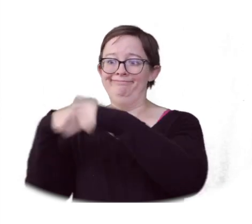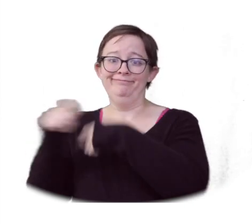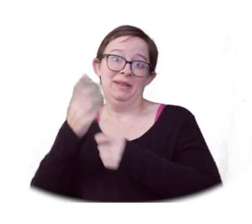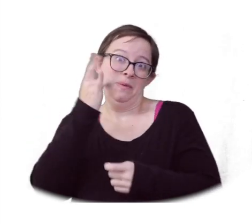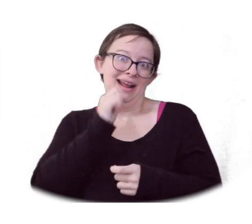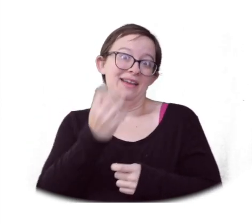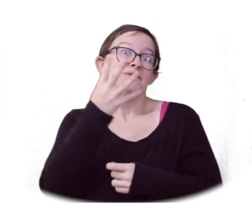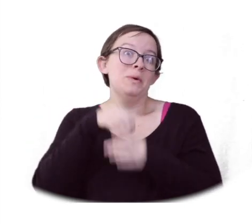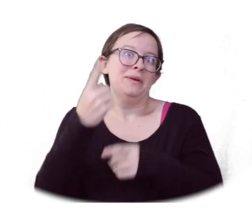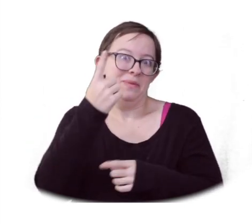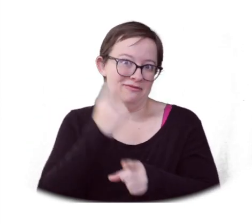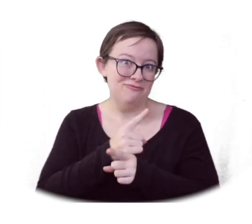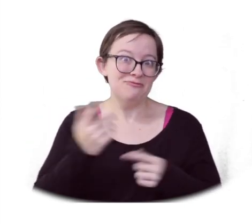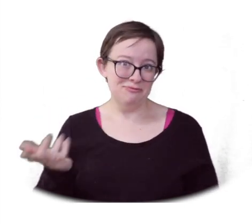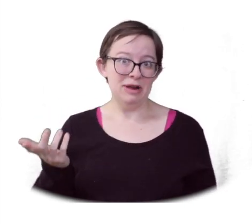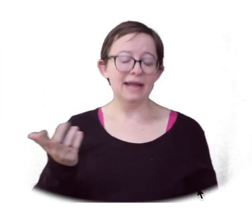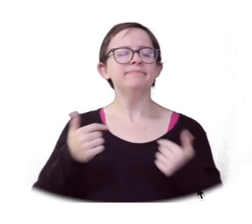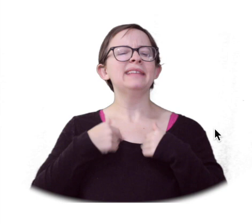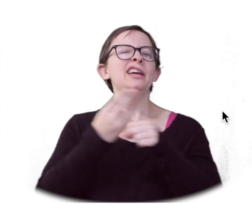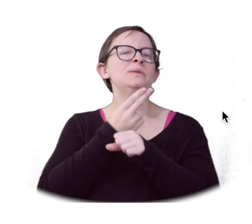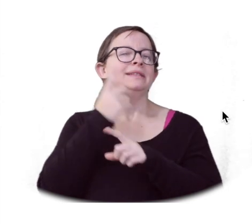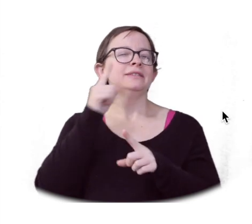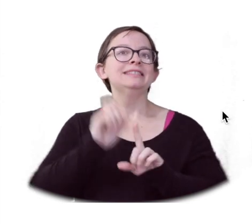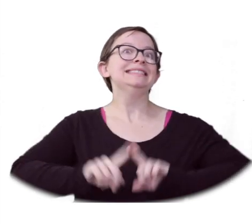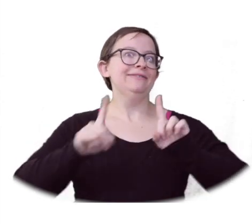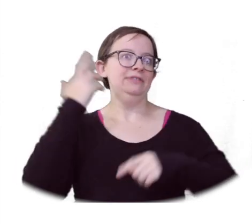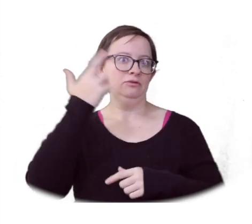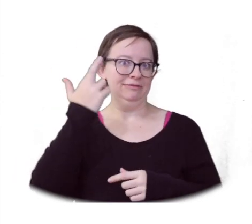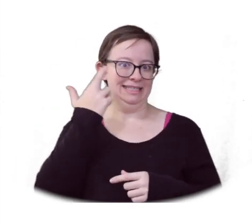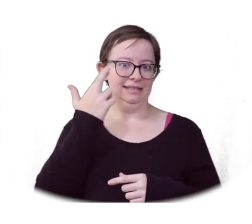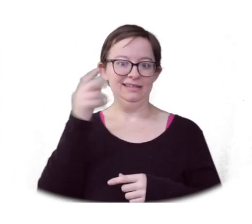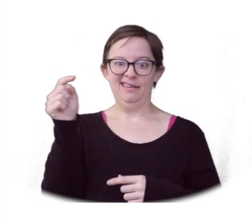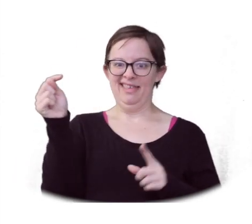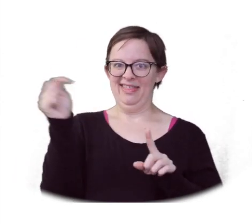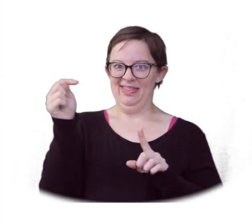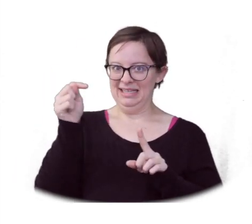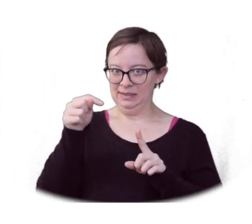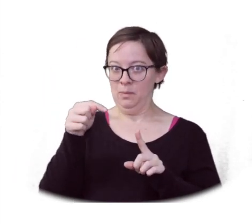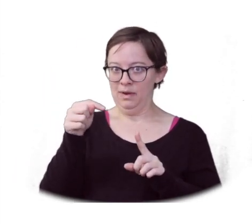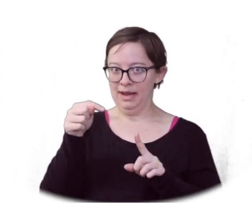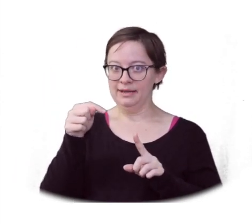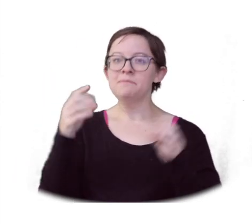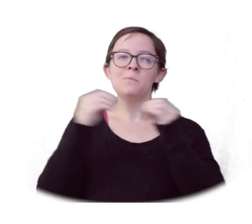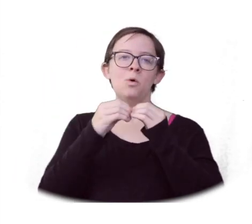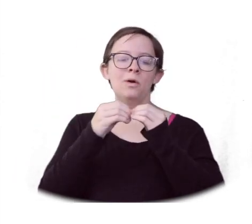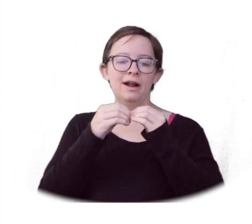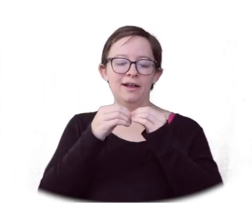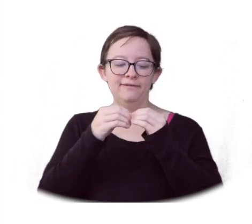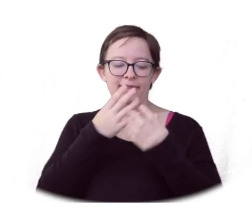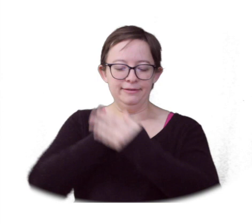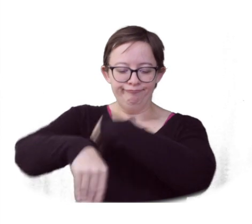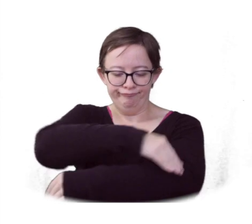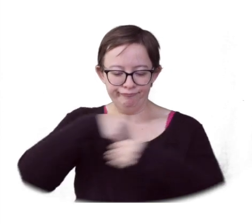So hey, why not get a 4-in-1, right? I use these for different reasons. This here, which is more of